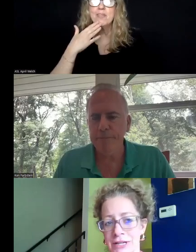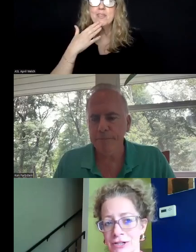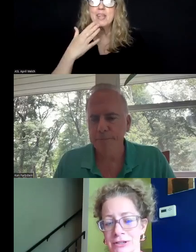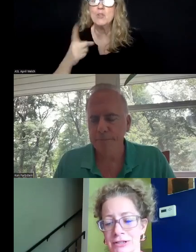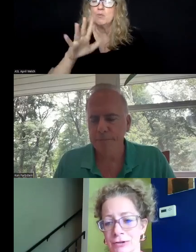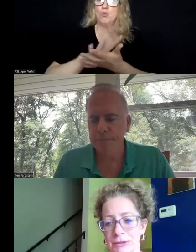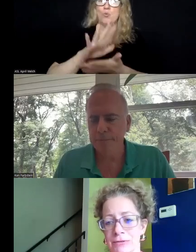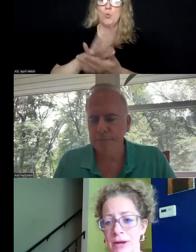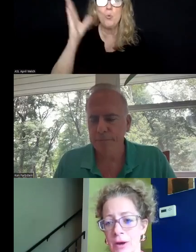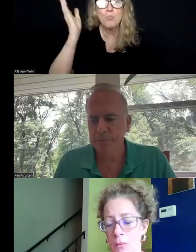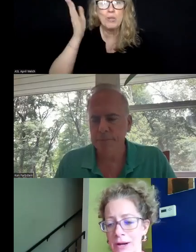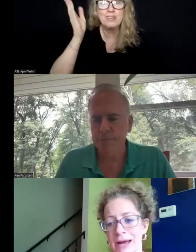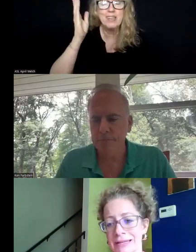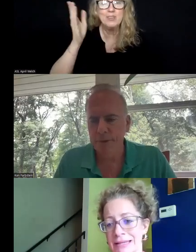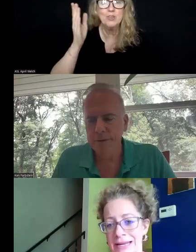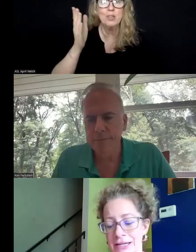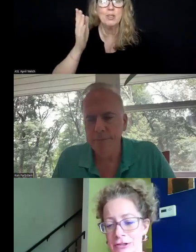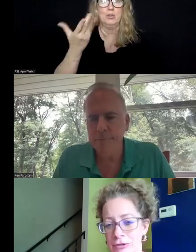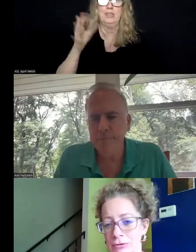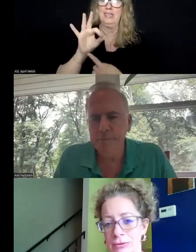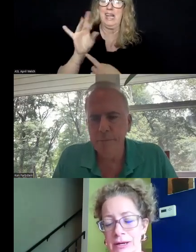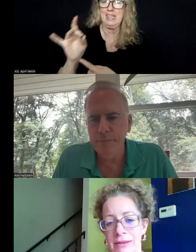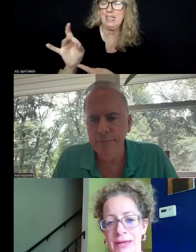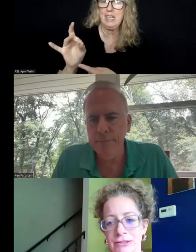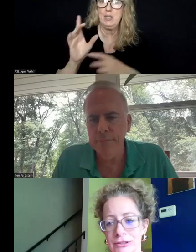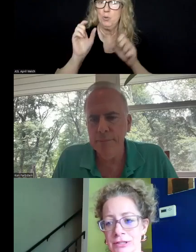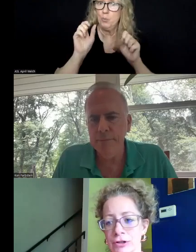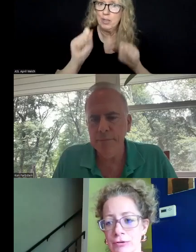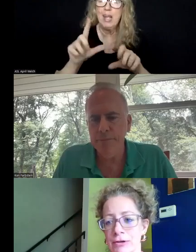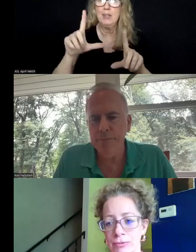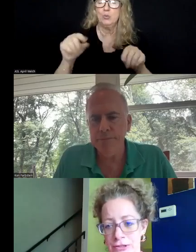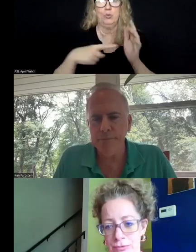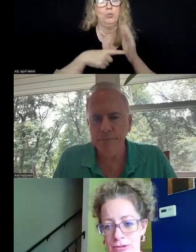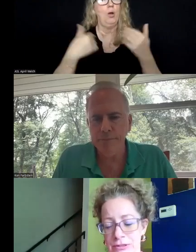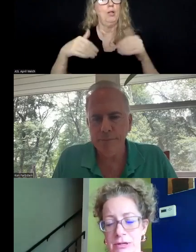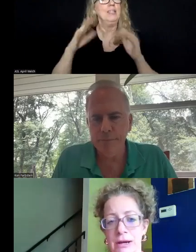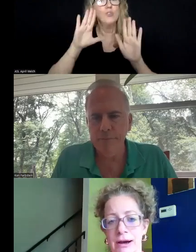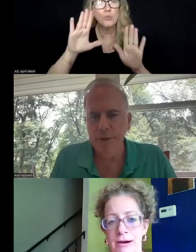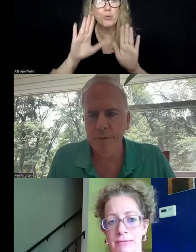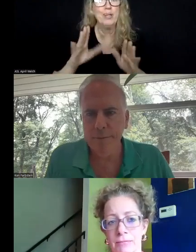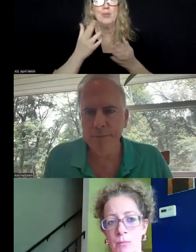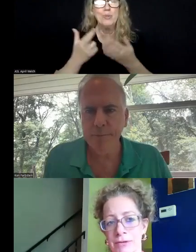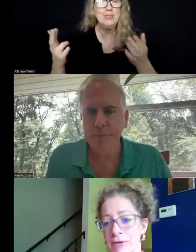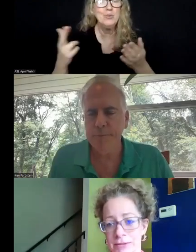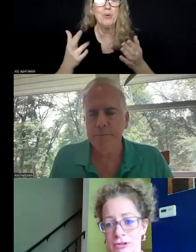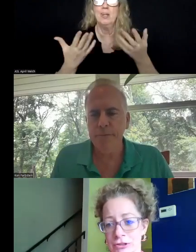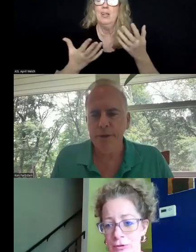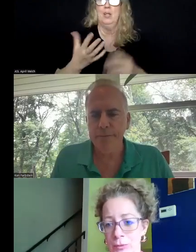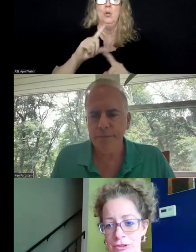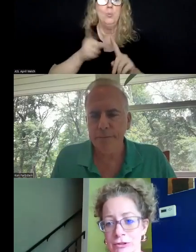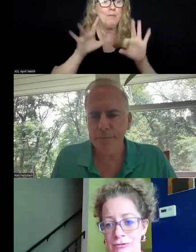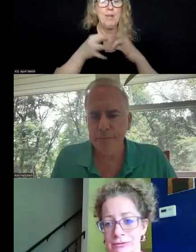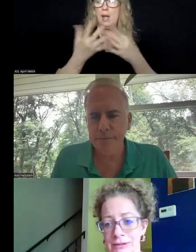whole presentation in terms of what 988 can do, that it's just such a great resource when families